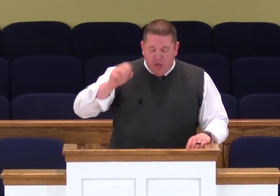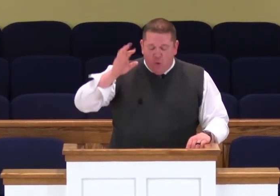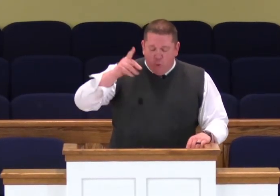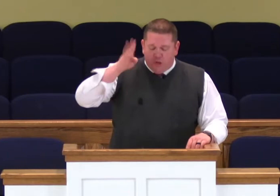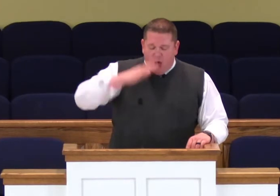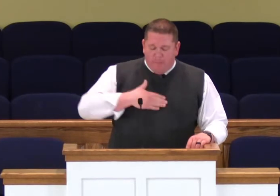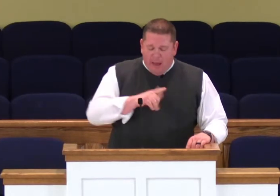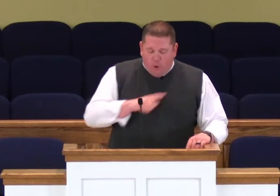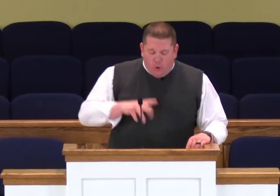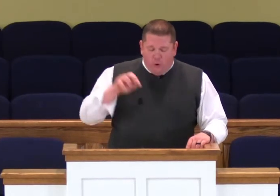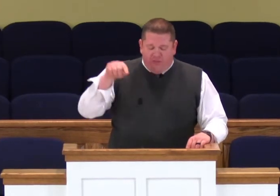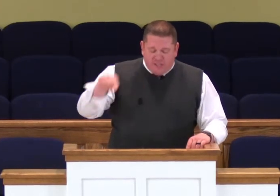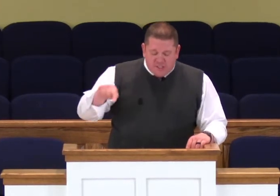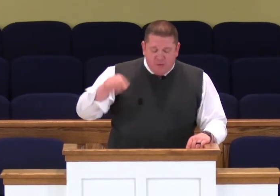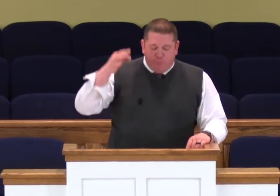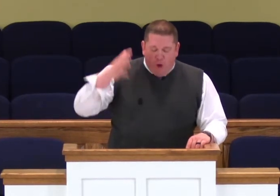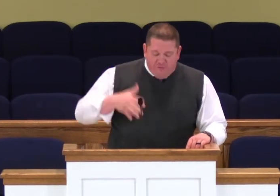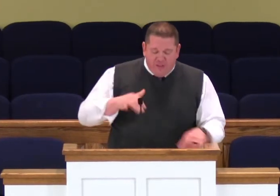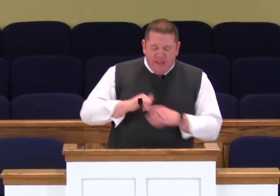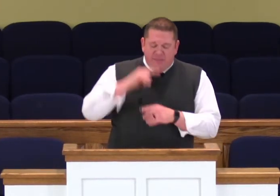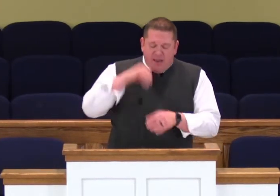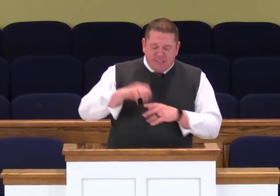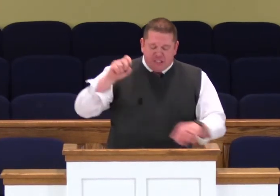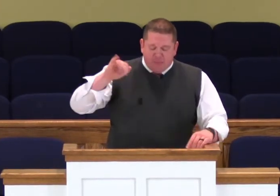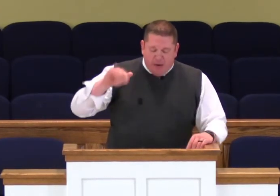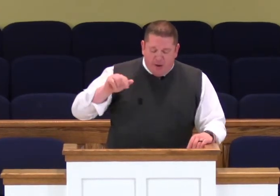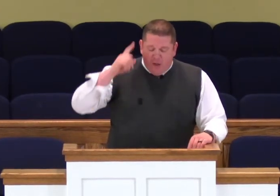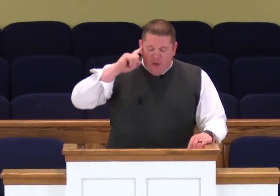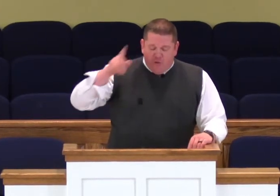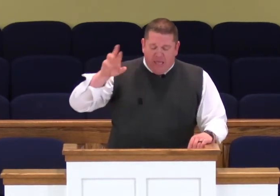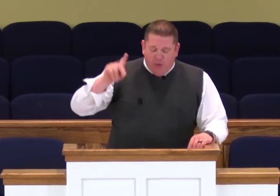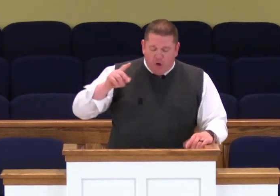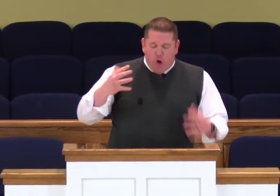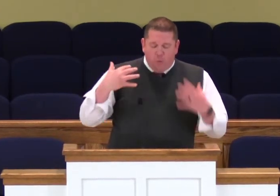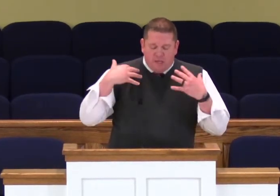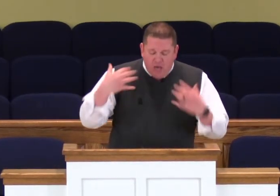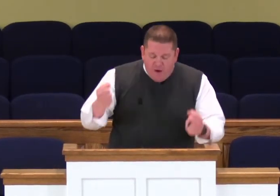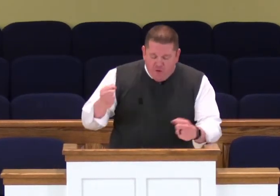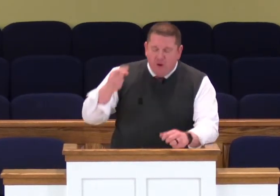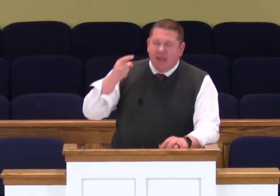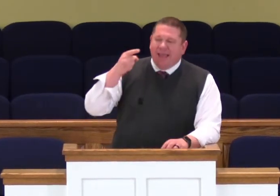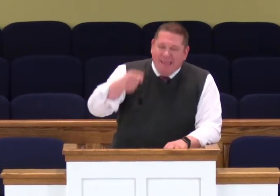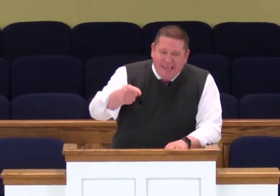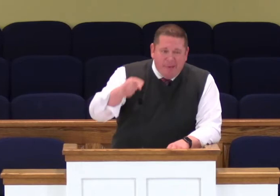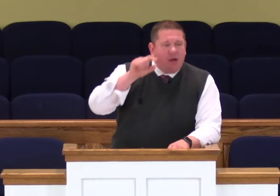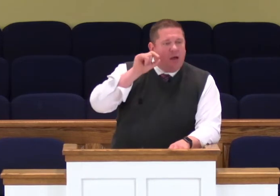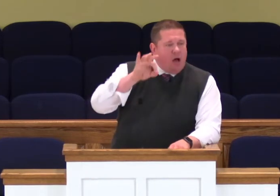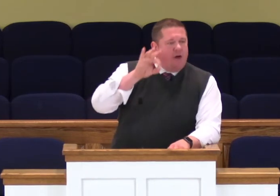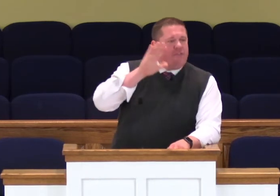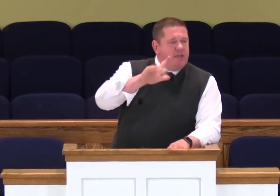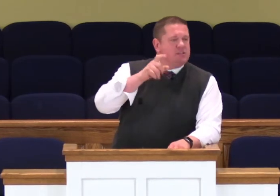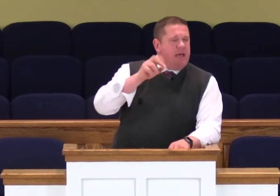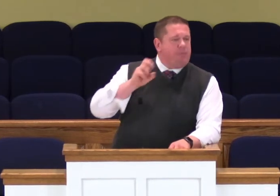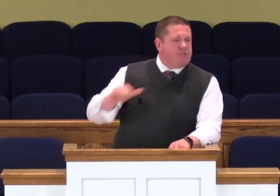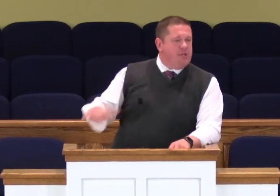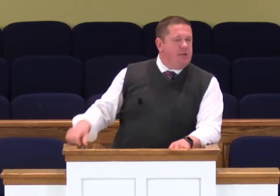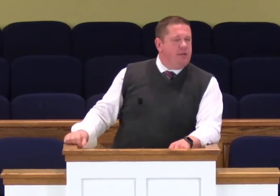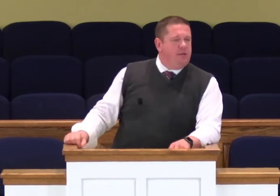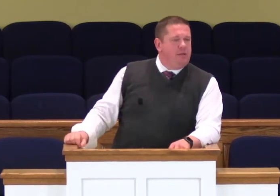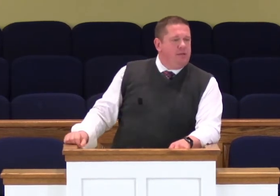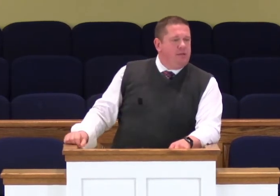mistress, would God my Lord were this prophet that is in Samaria, for he would recover him of his